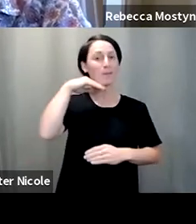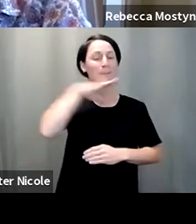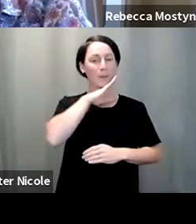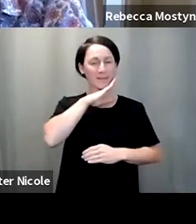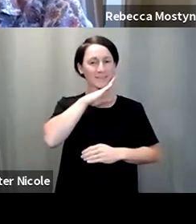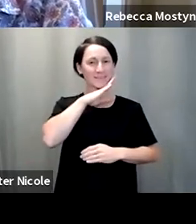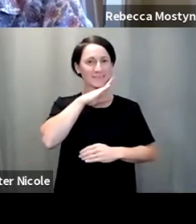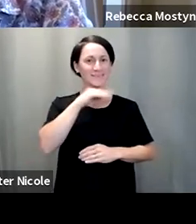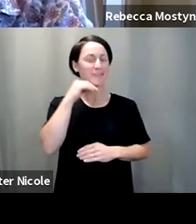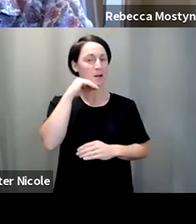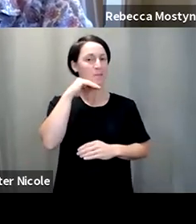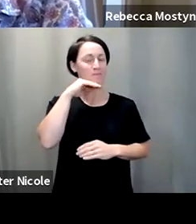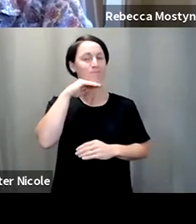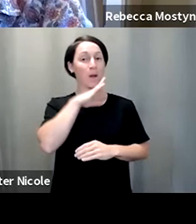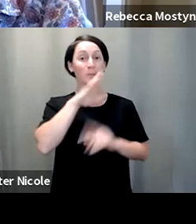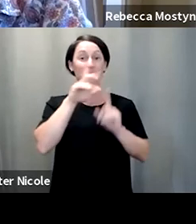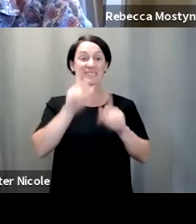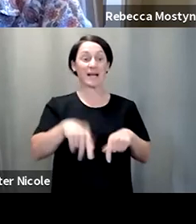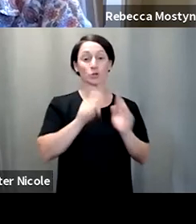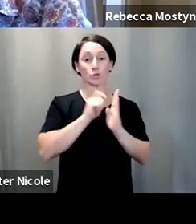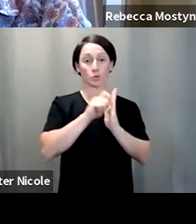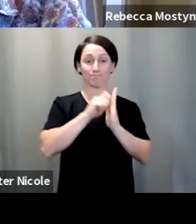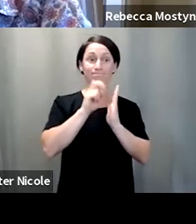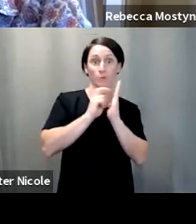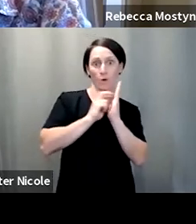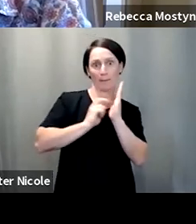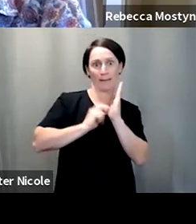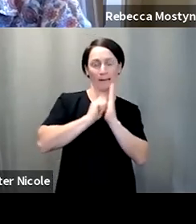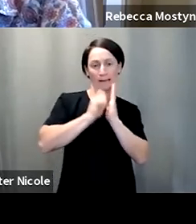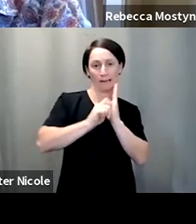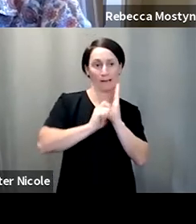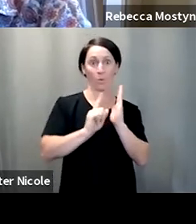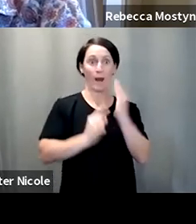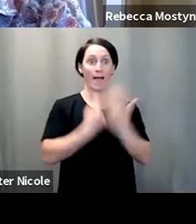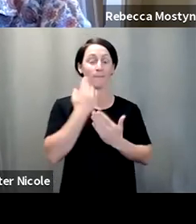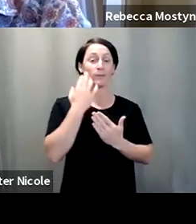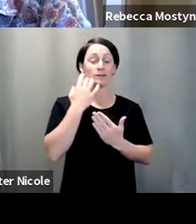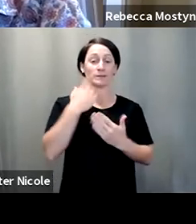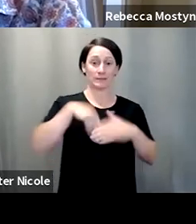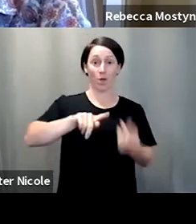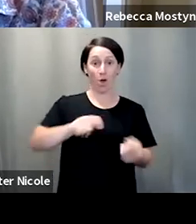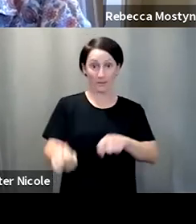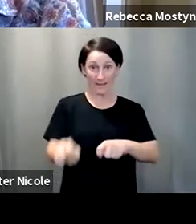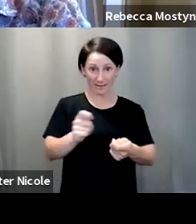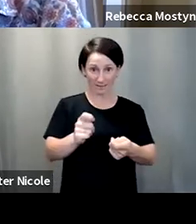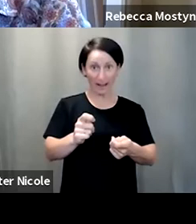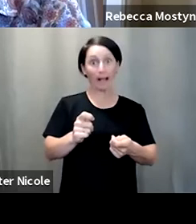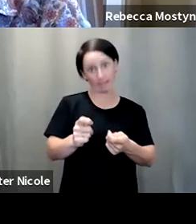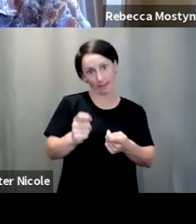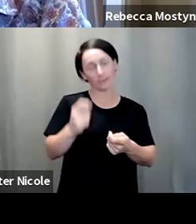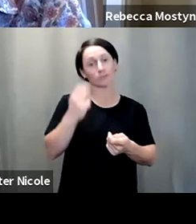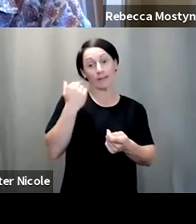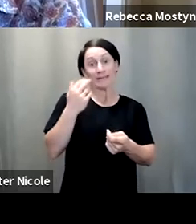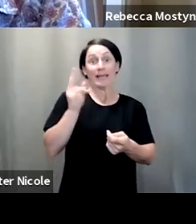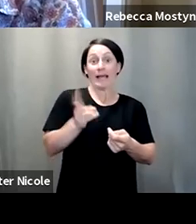found, documenting their approach to lockdowns, and having gone into another recent lockdown, I'm